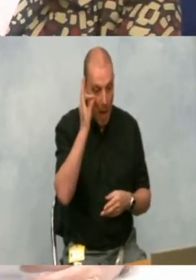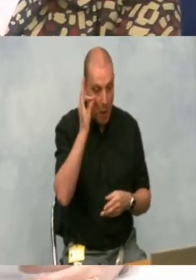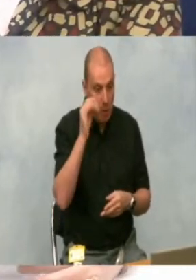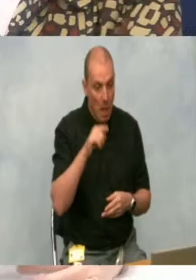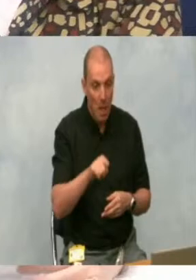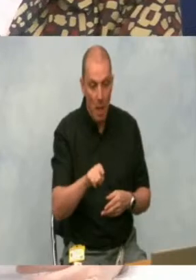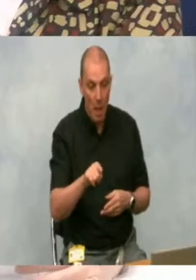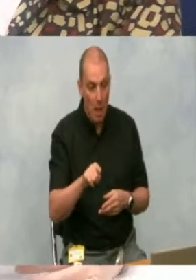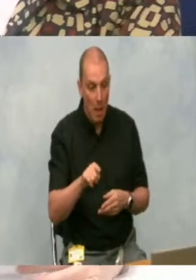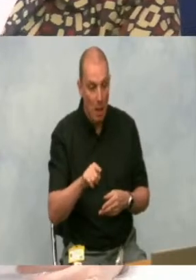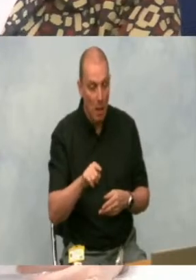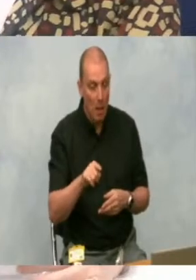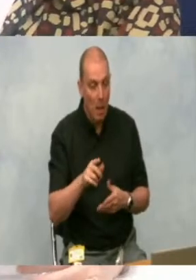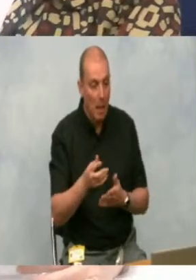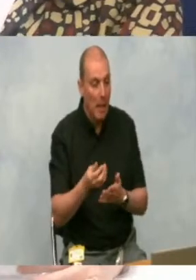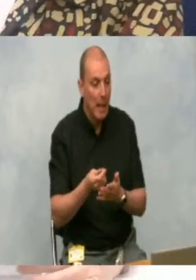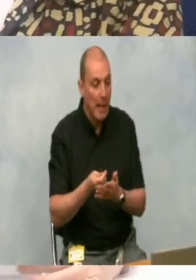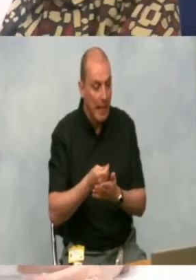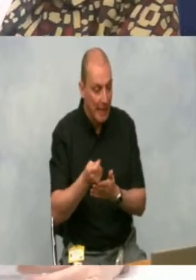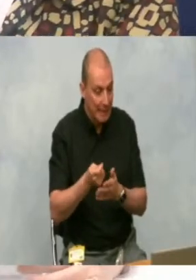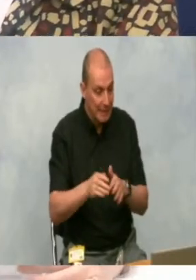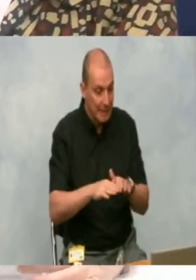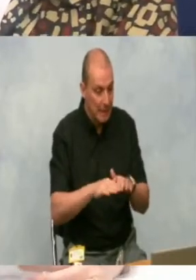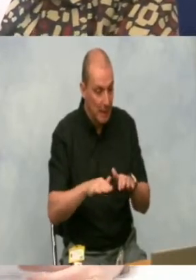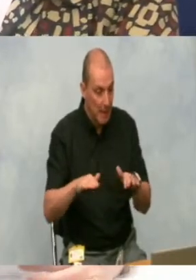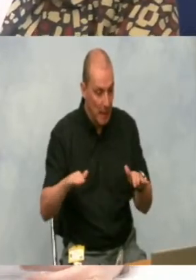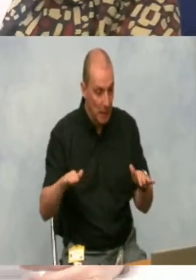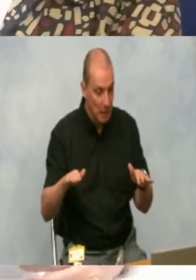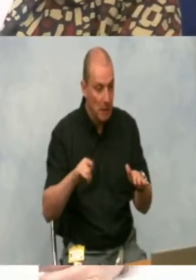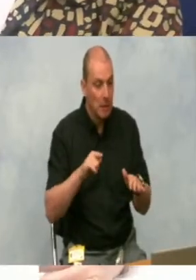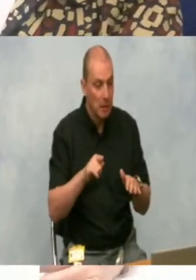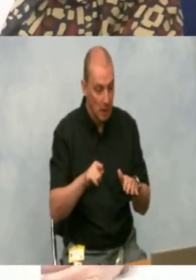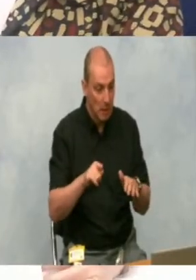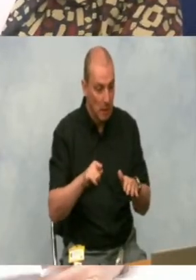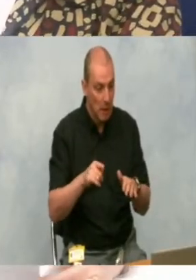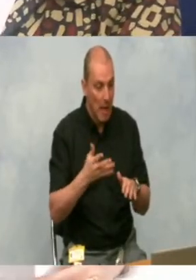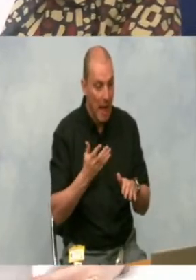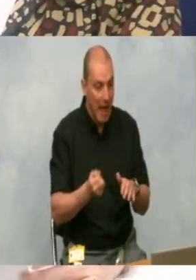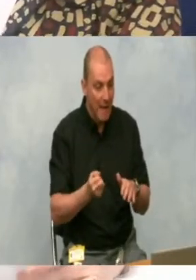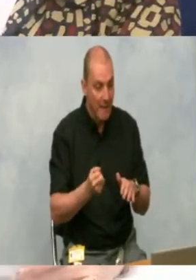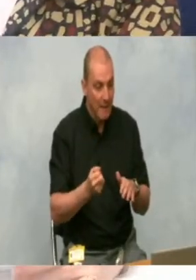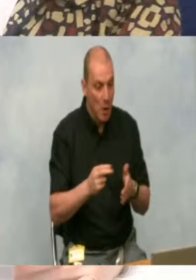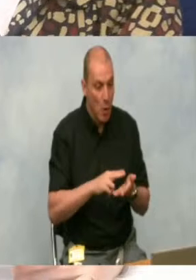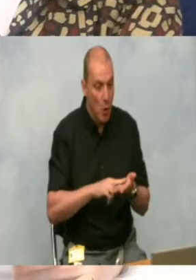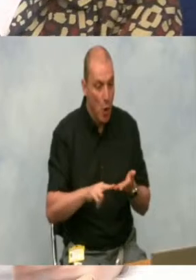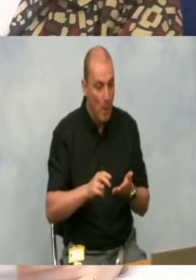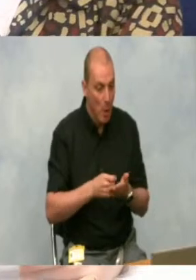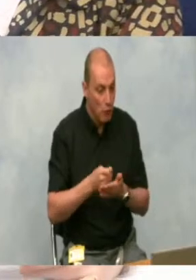pitch leases are already at nominal rents, and therefore the request that the rent is